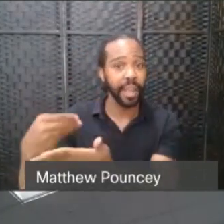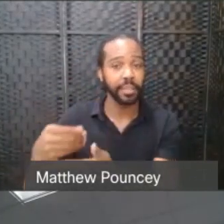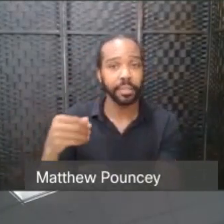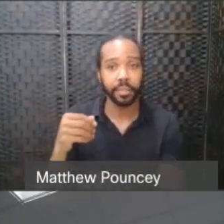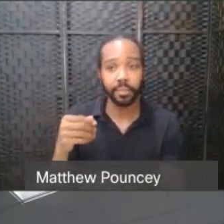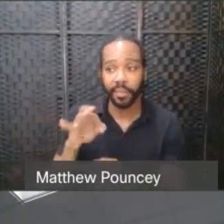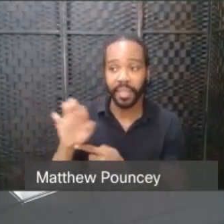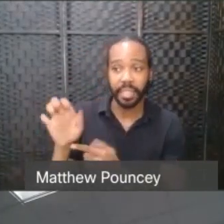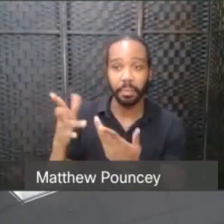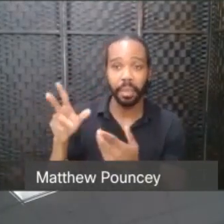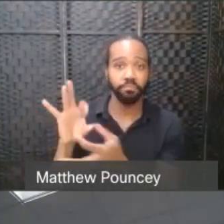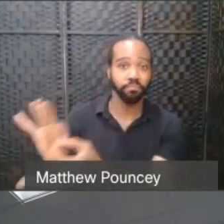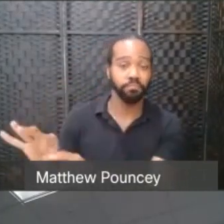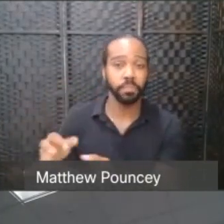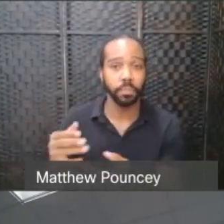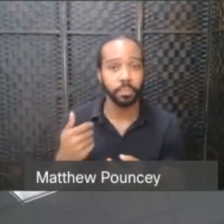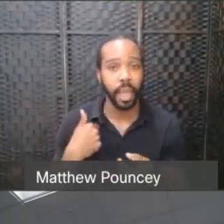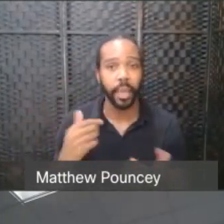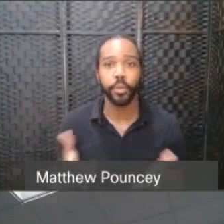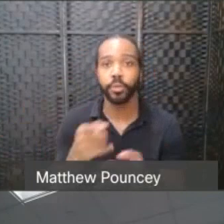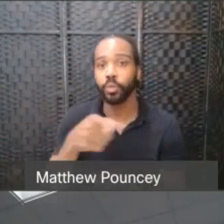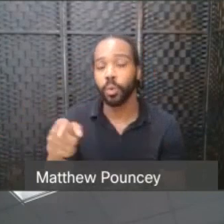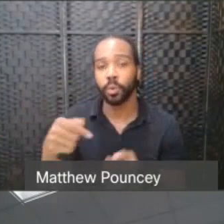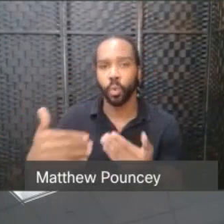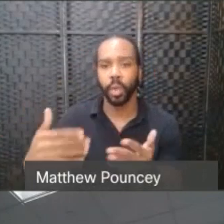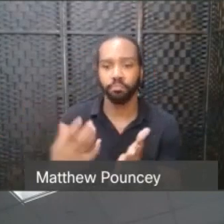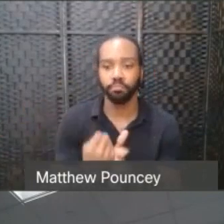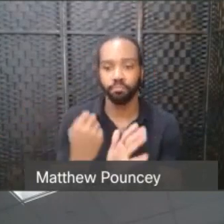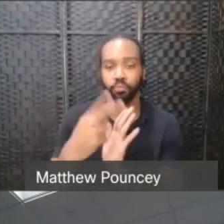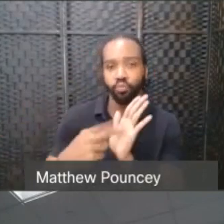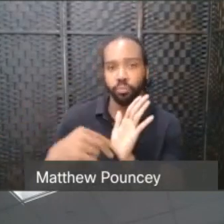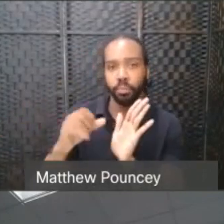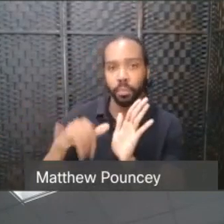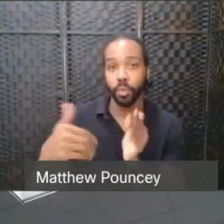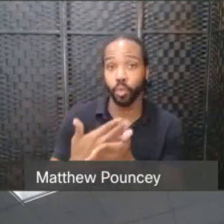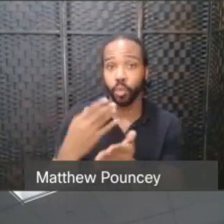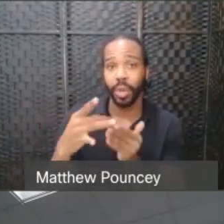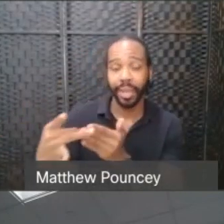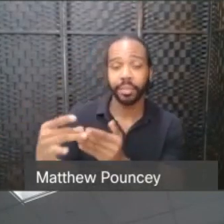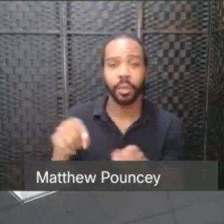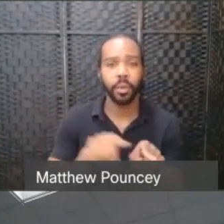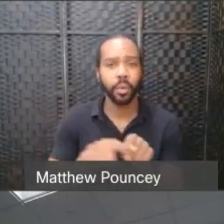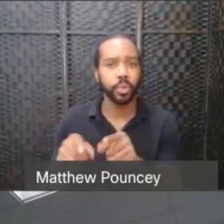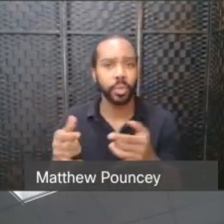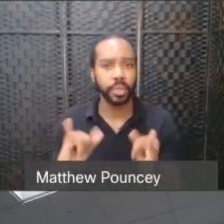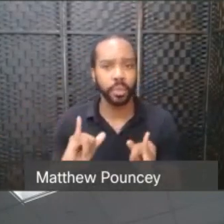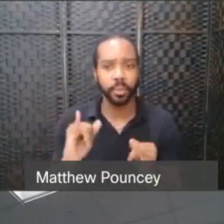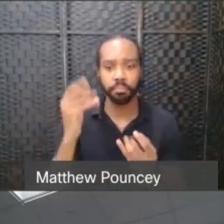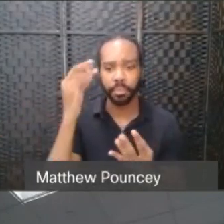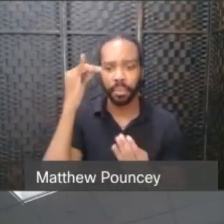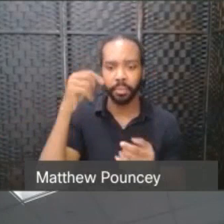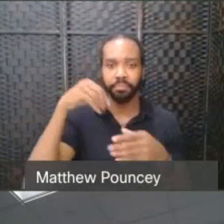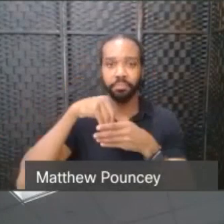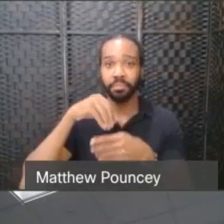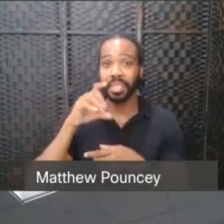So you are encouraged to check that out. And we are still also digesting it at DC Health to see what, if any,